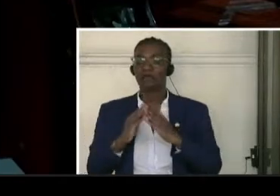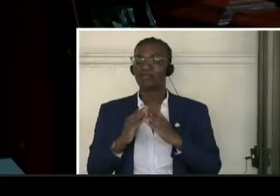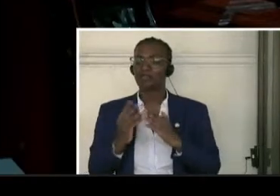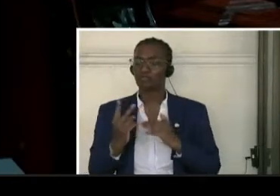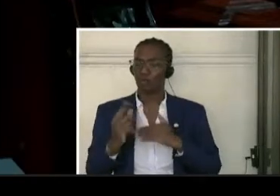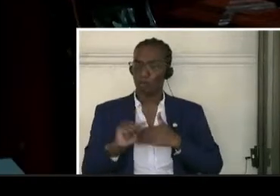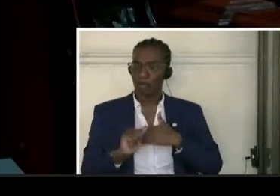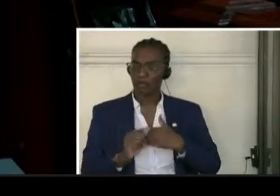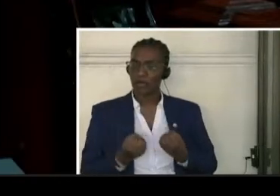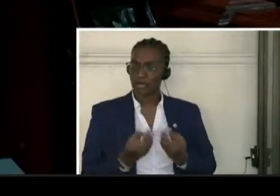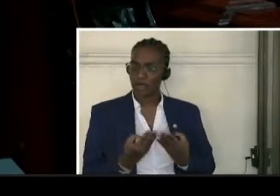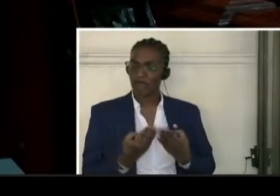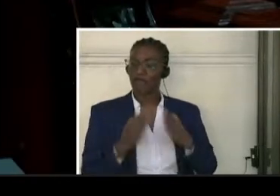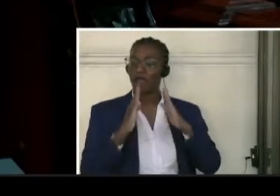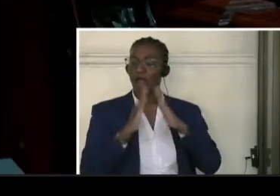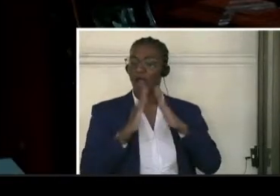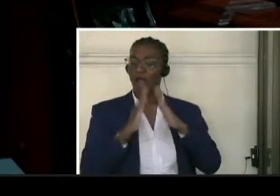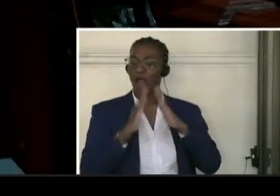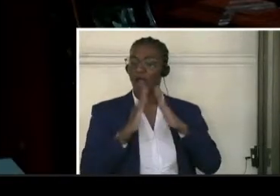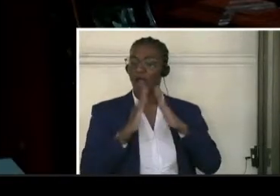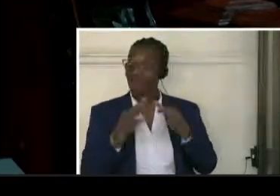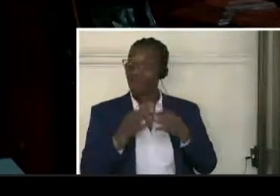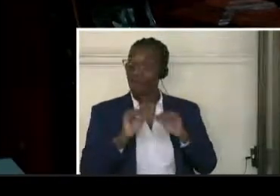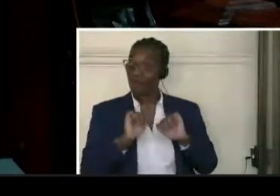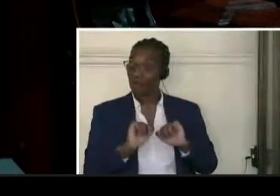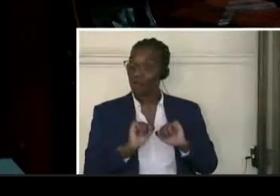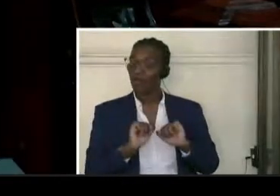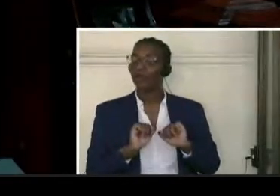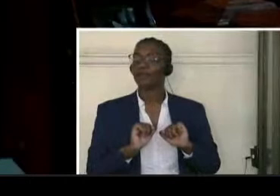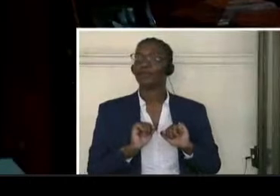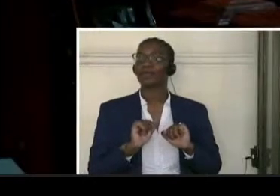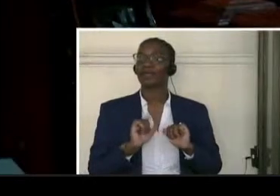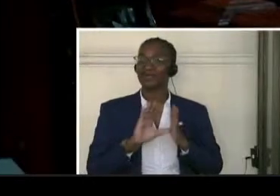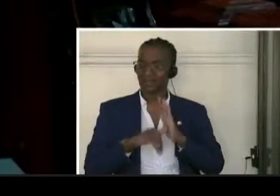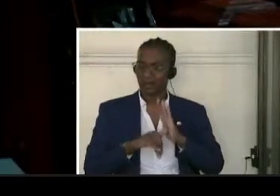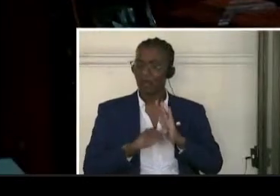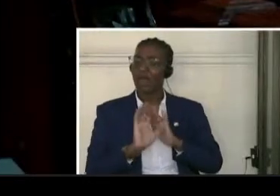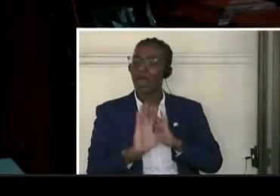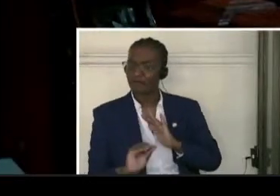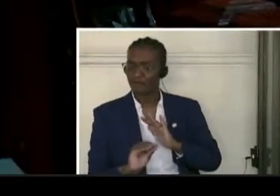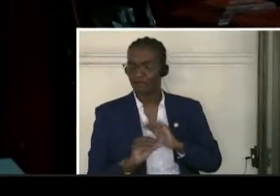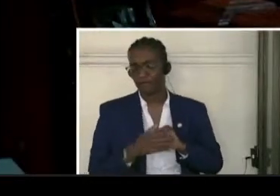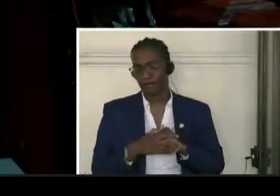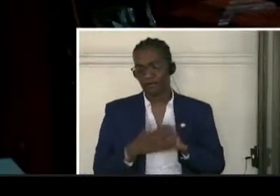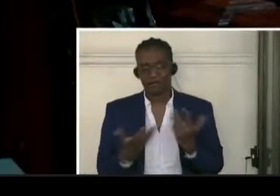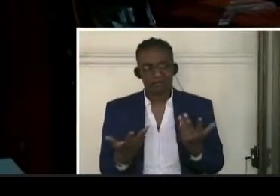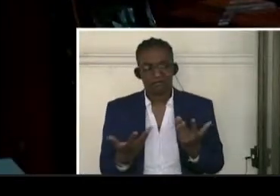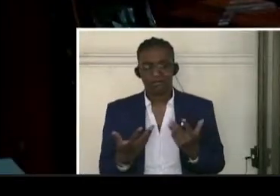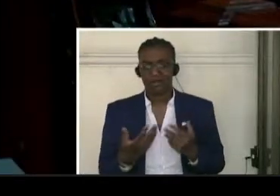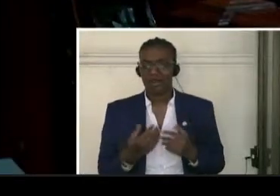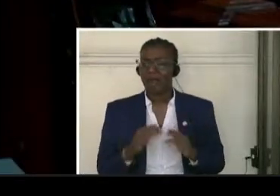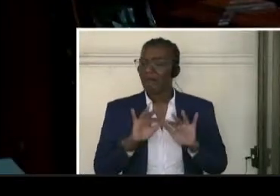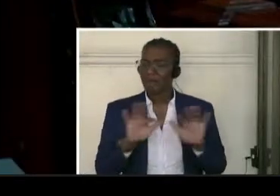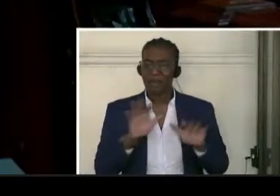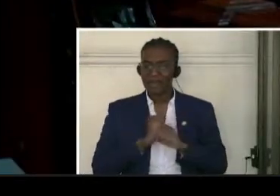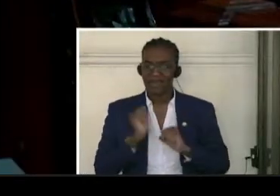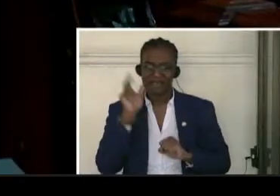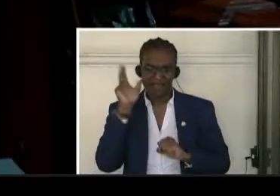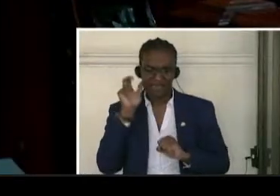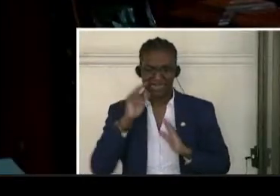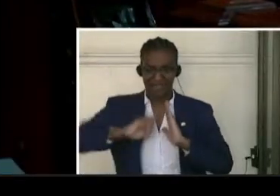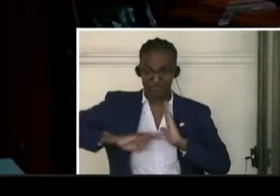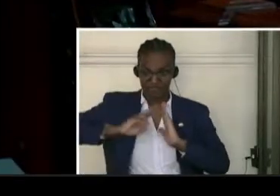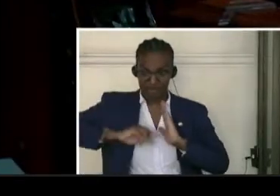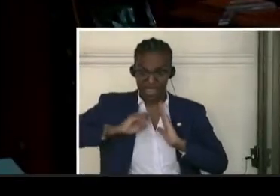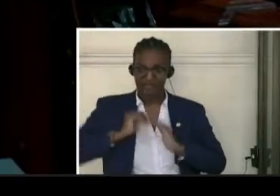2 months and handed over the house. They are a family that is disabled. So people don't listen and read